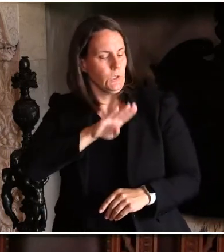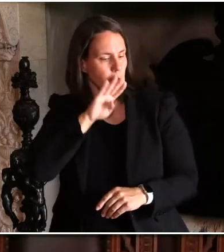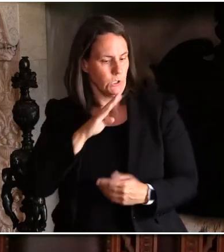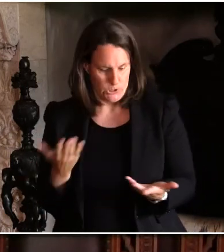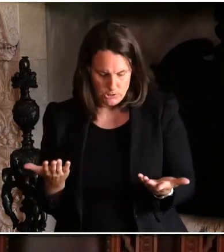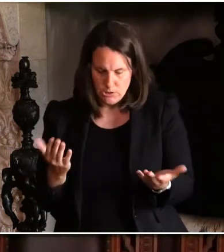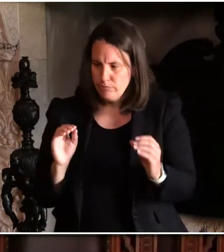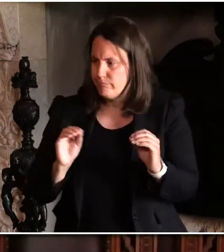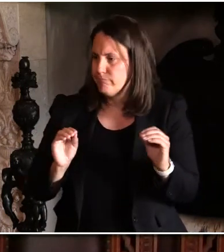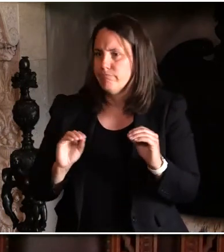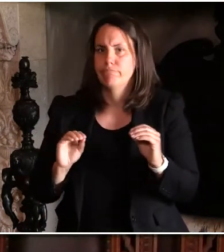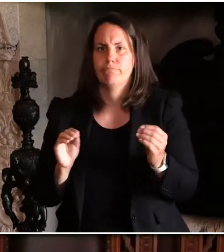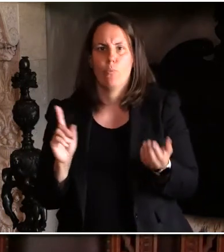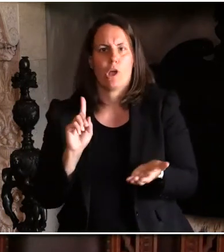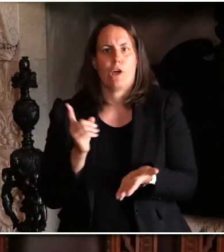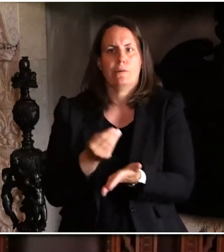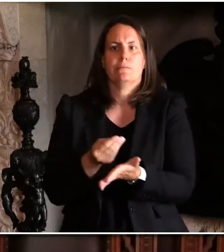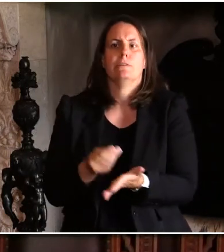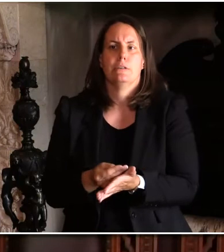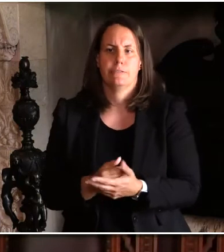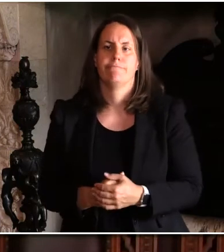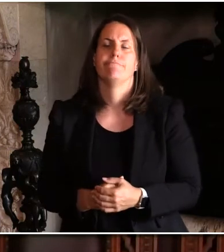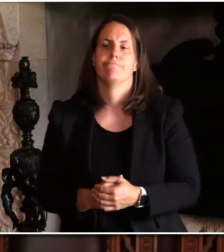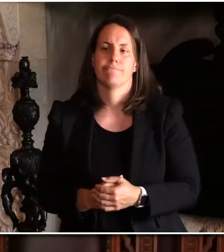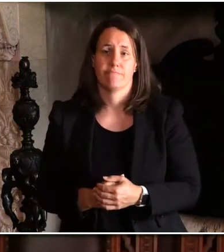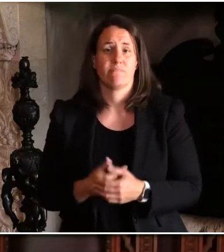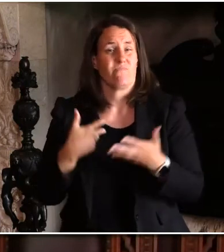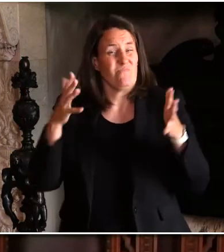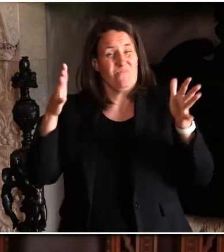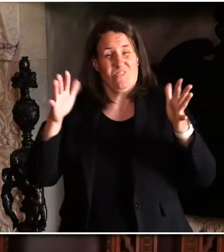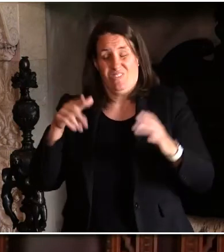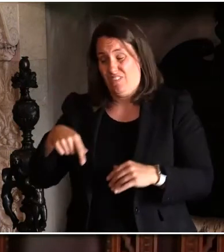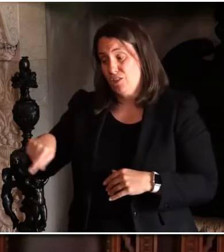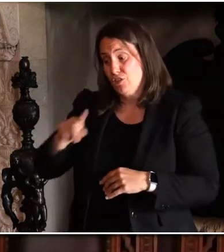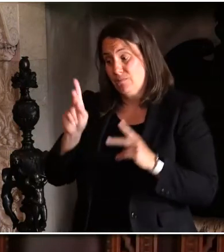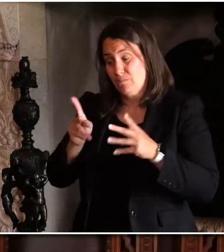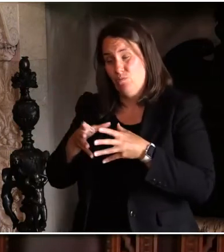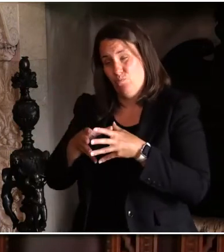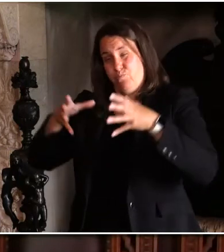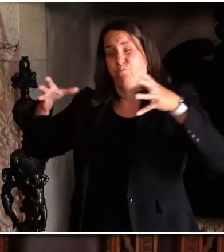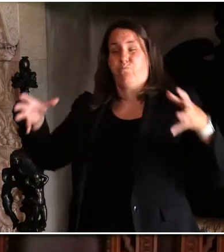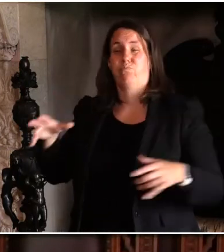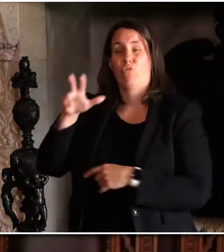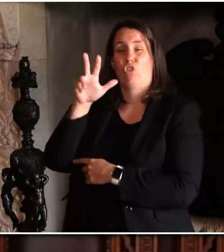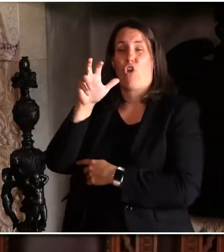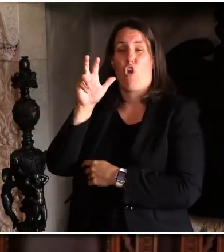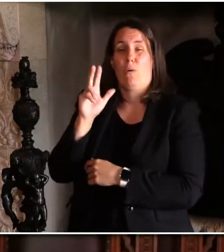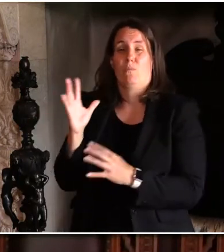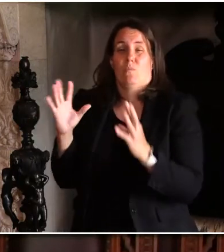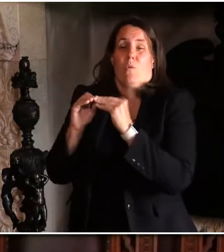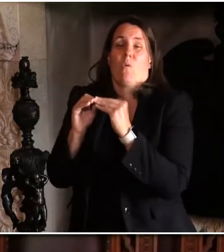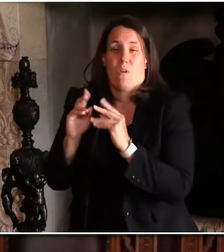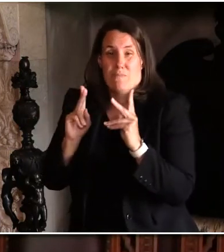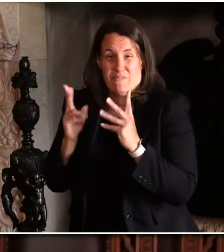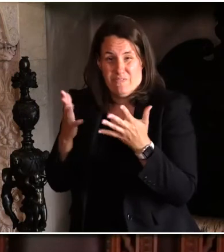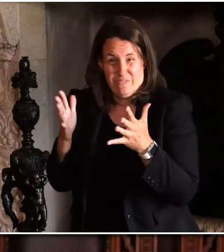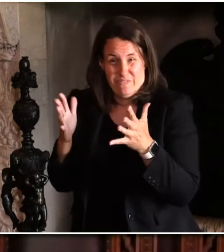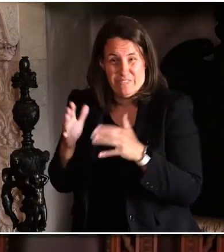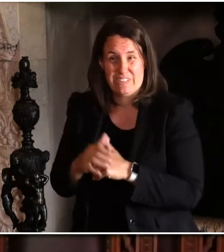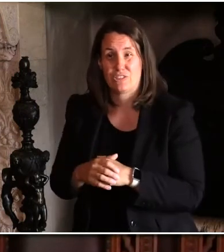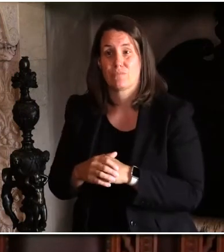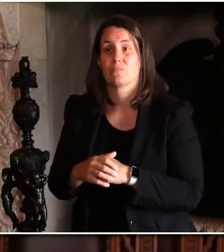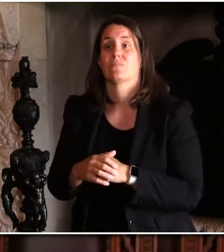least 300 more employees. We've added at least, I think there's 3 call centers, and